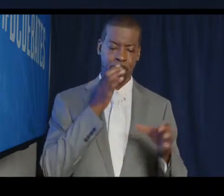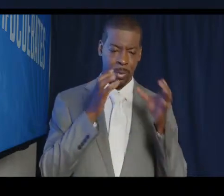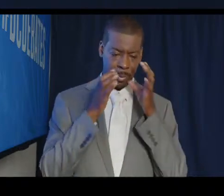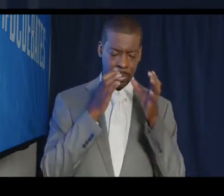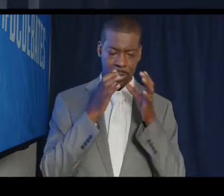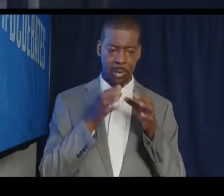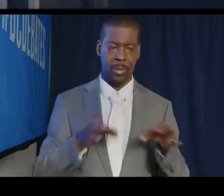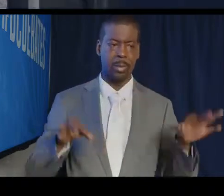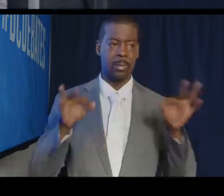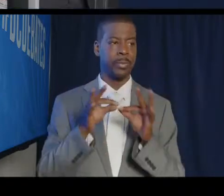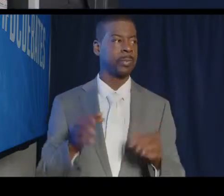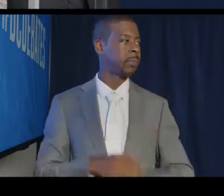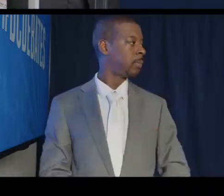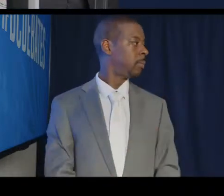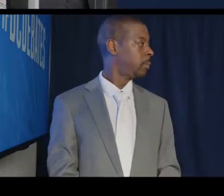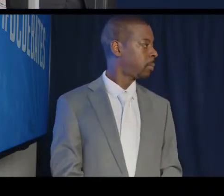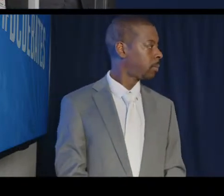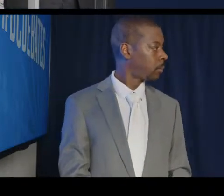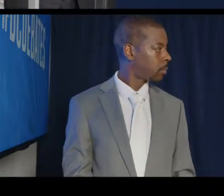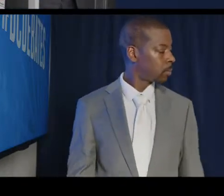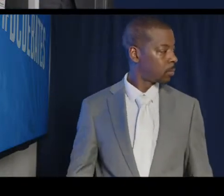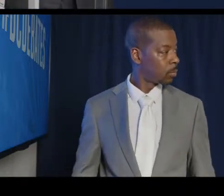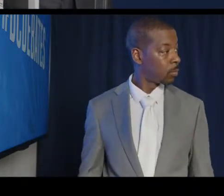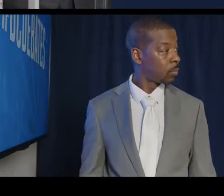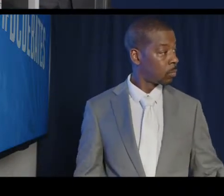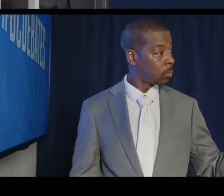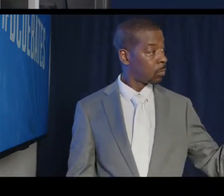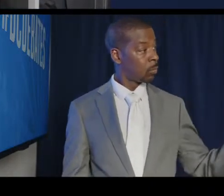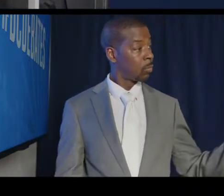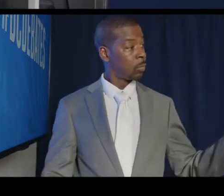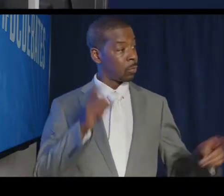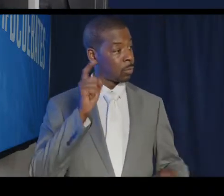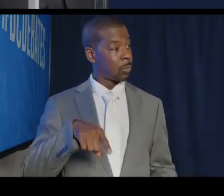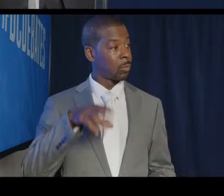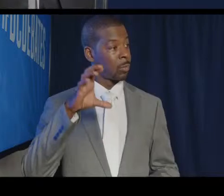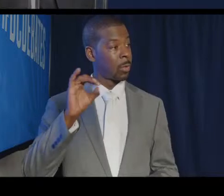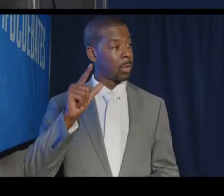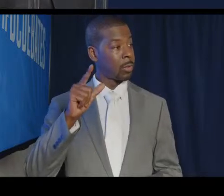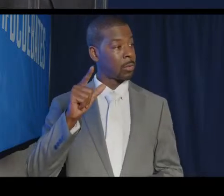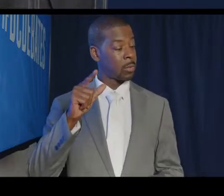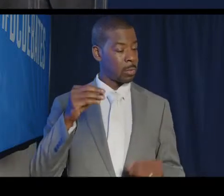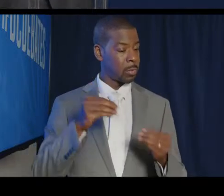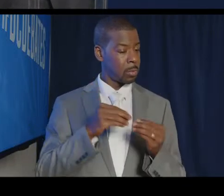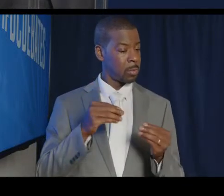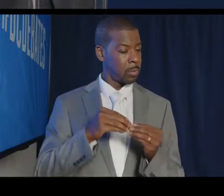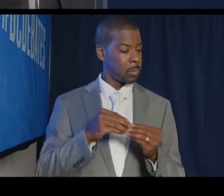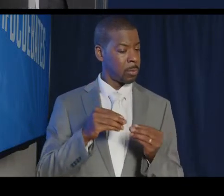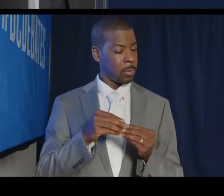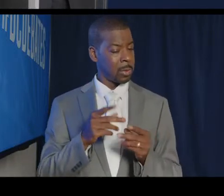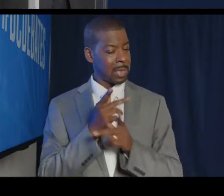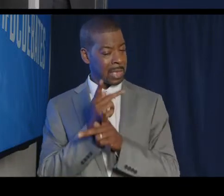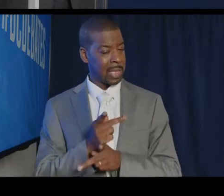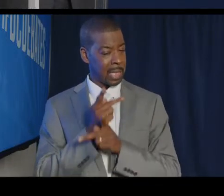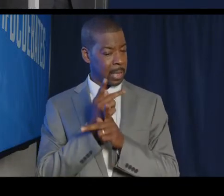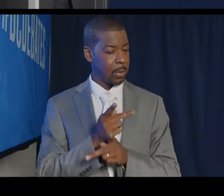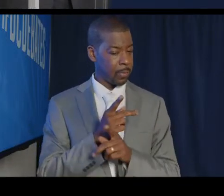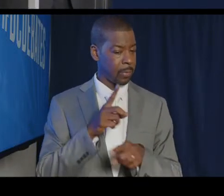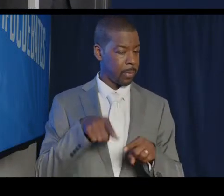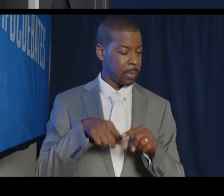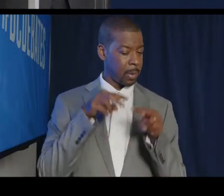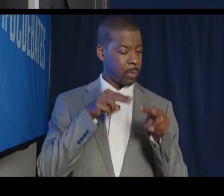you. Councilmember White, does the council need to be more mindful of its legislating, considering the attempts at interference we've